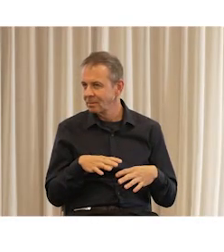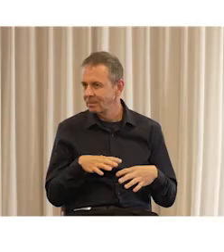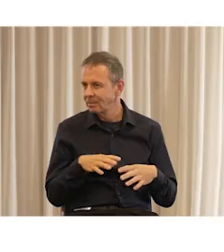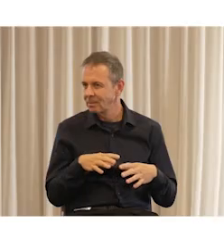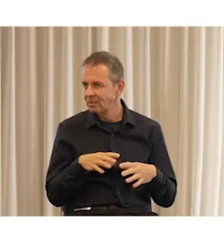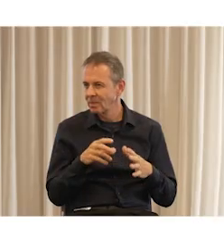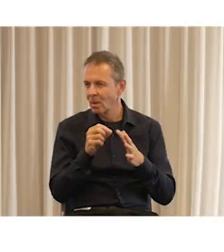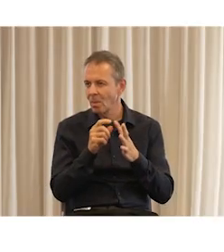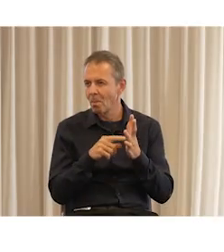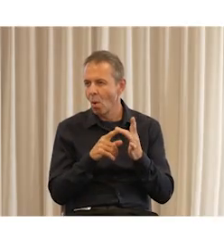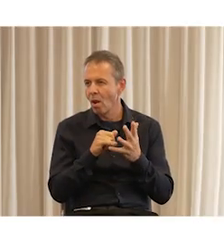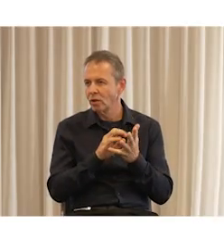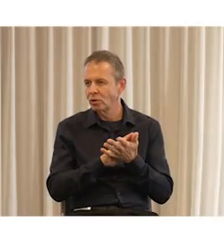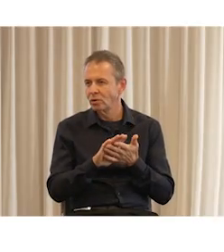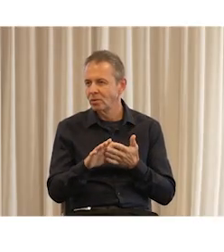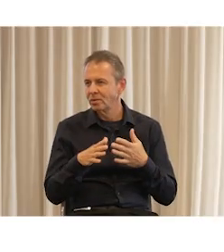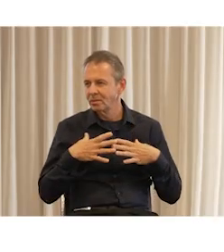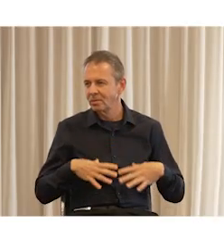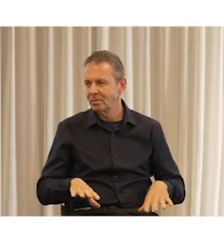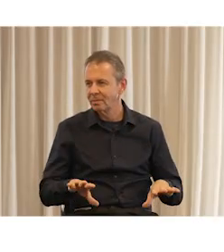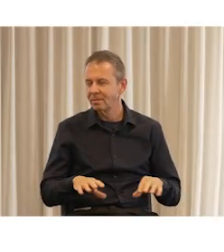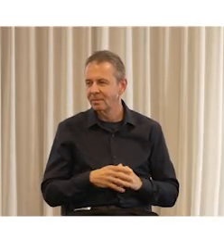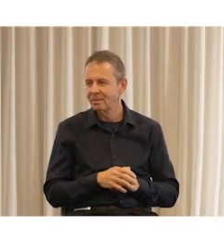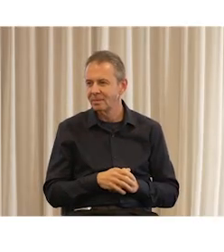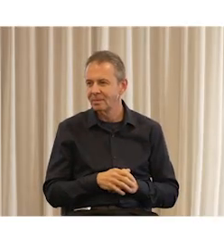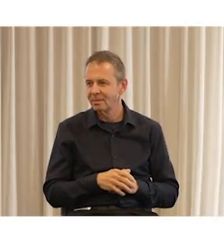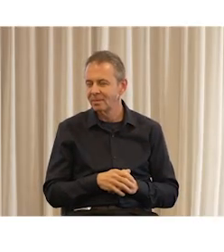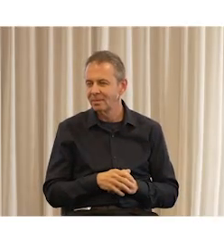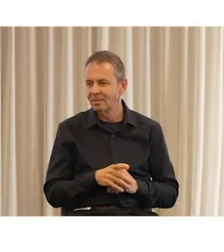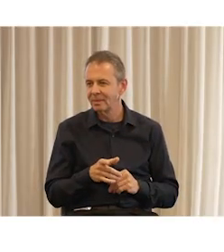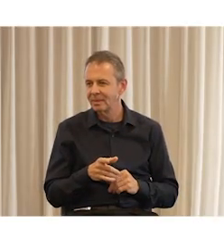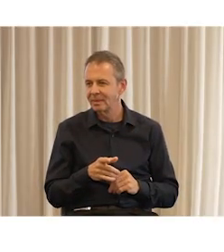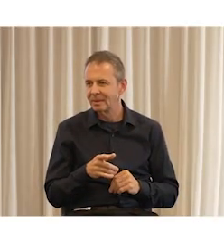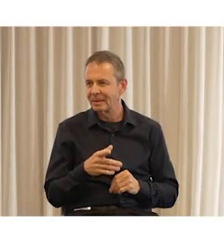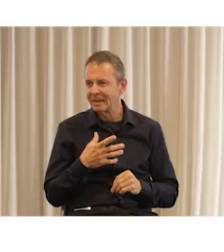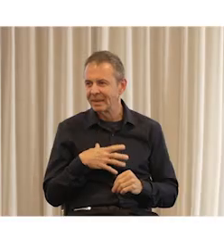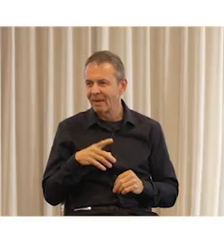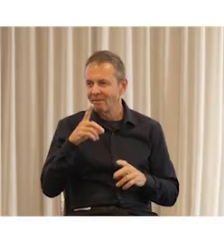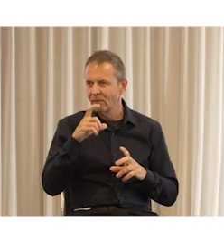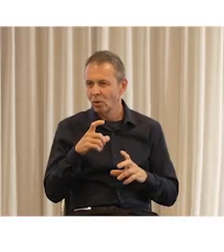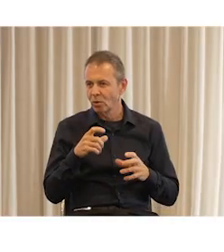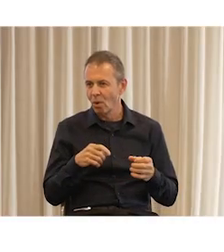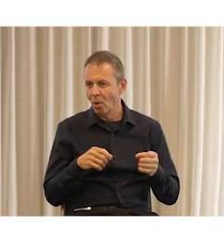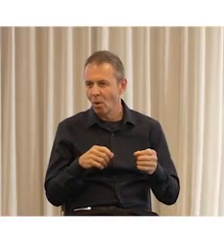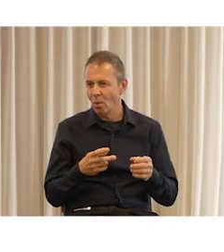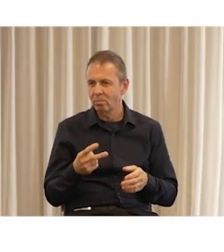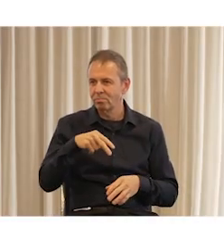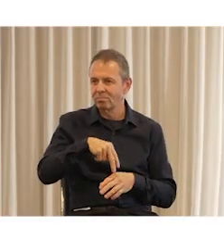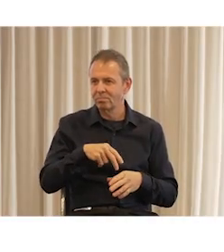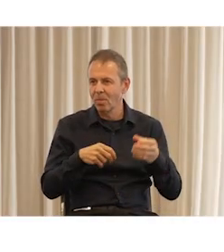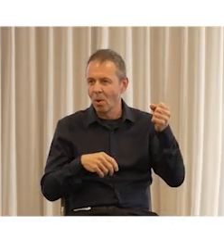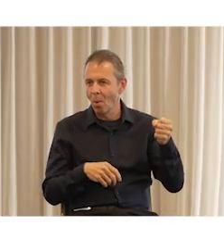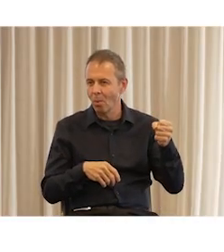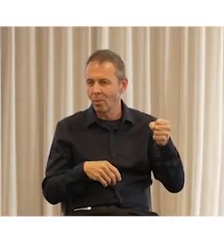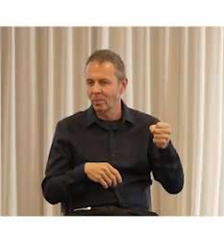Polish costume. And so for Rachel to have a photograph, we needed to have something for her to hold herself up on. So she's holding herself up on the pole, and I